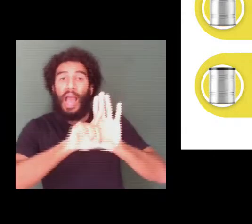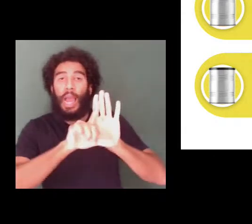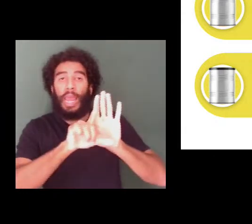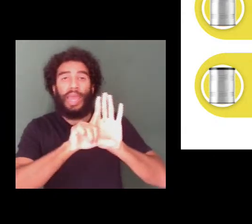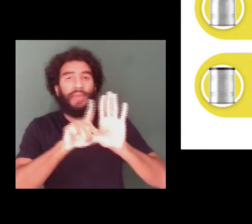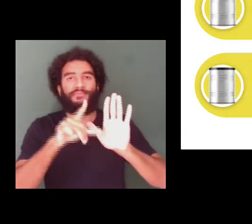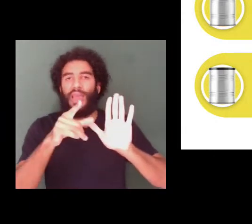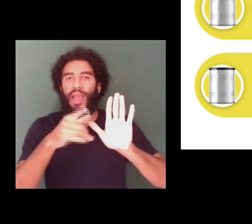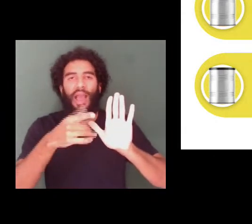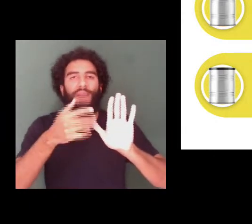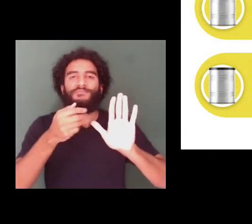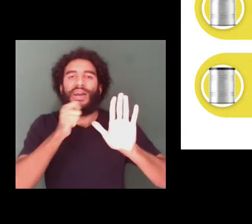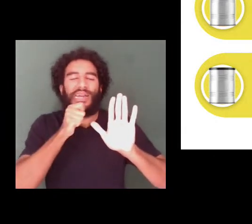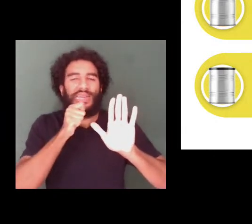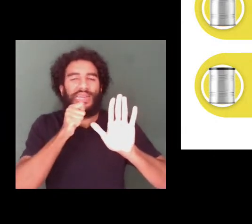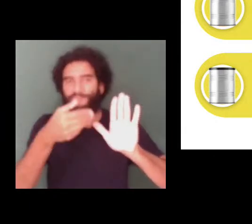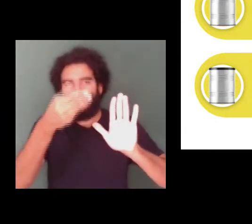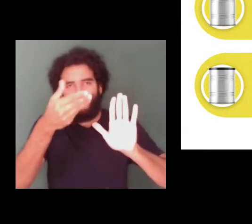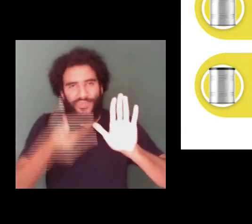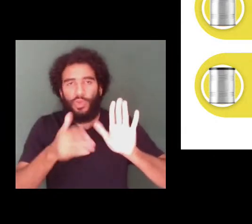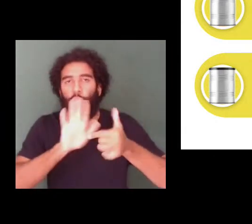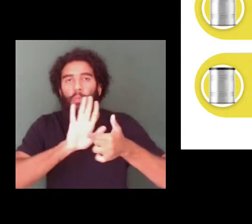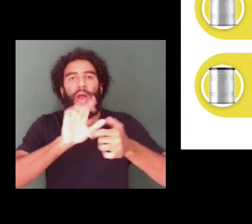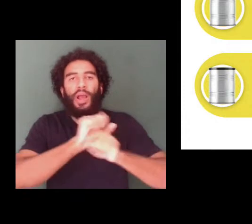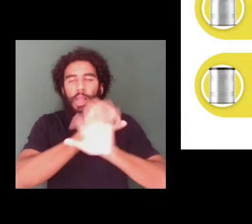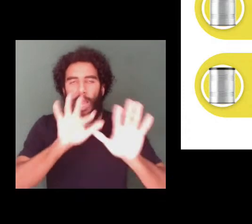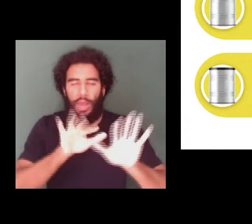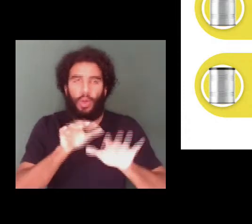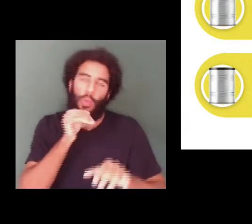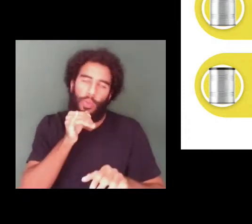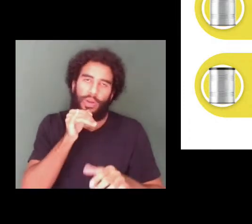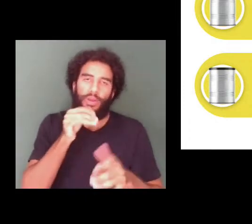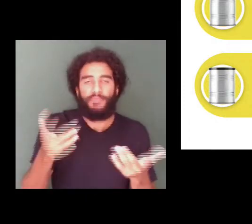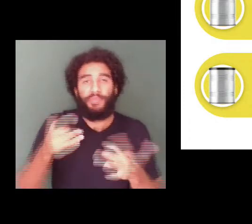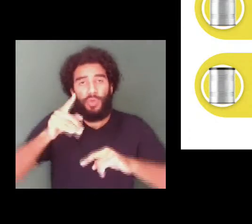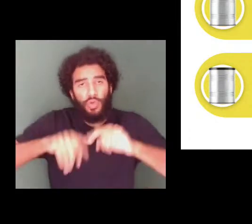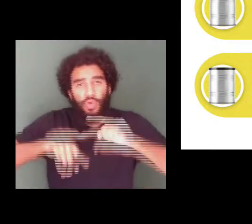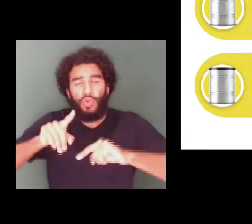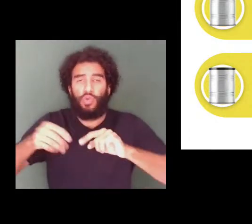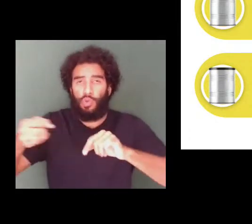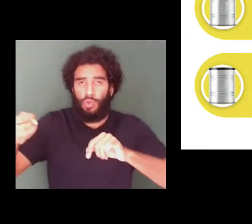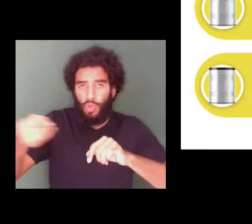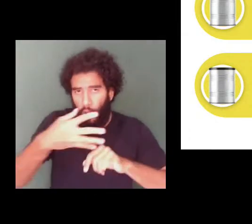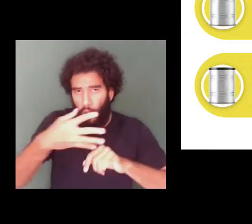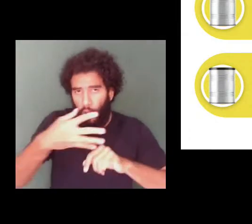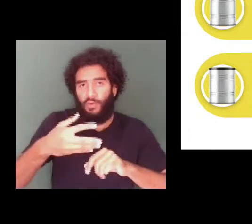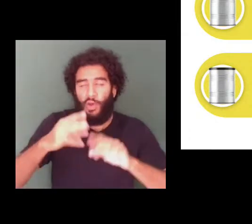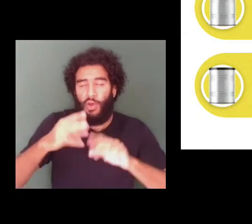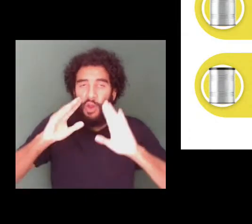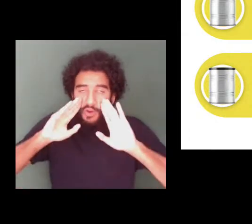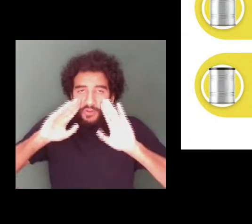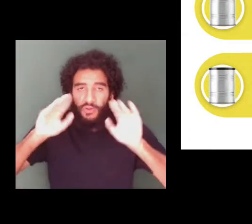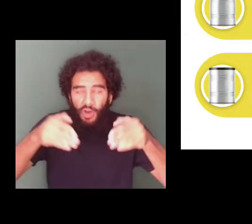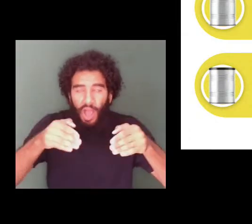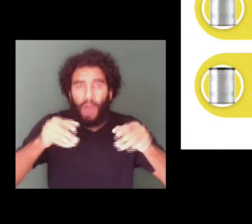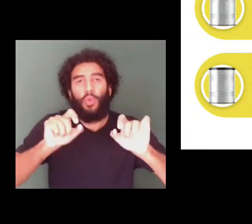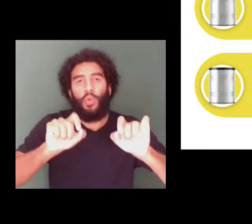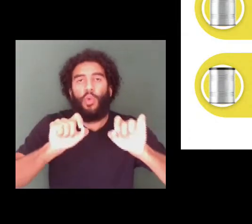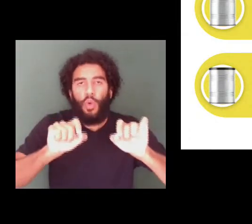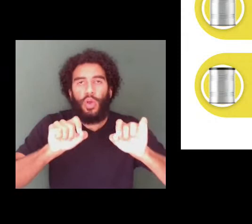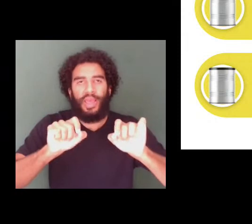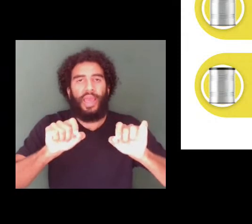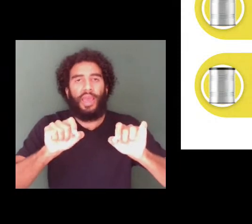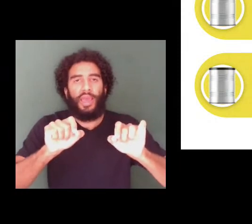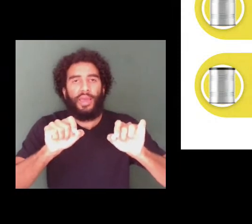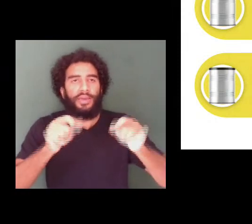ways to find new sales that are targeted formulas that address specific needs, that maybe your baby has this kind of problem and therefore